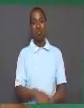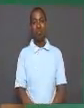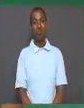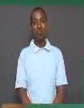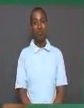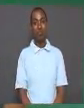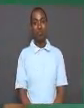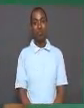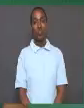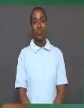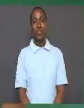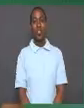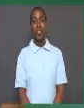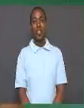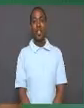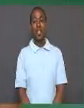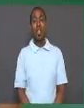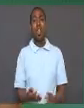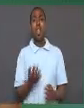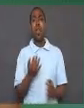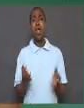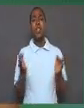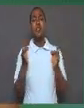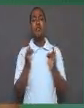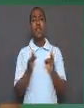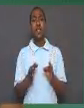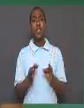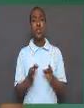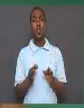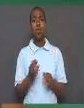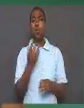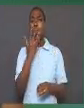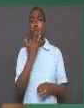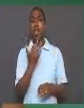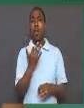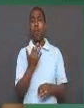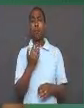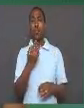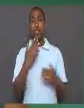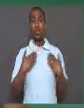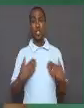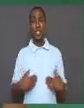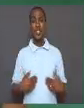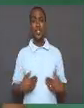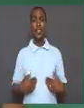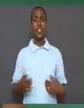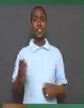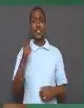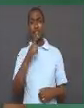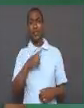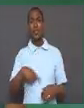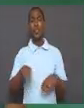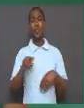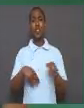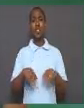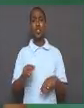Now that we know why it is important for blood to move around our bodies, it is time